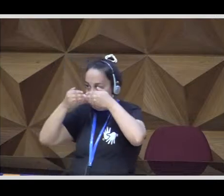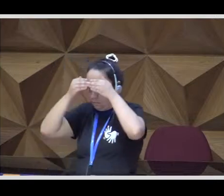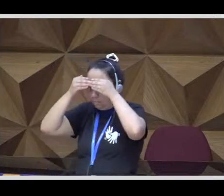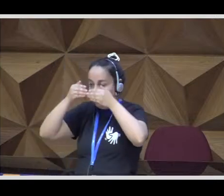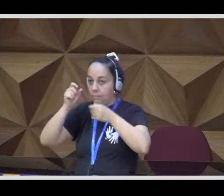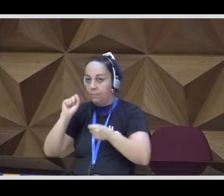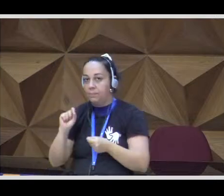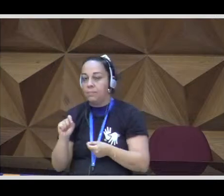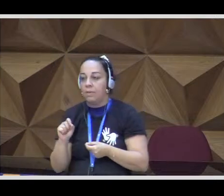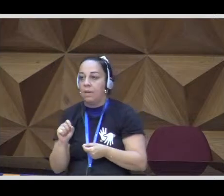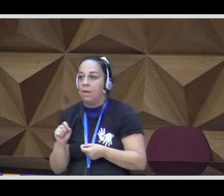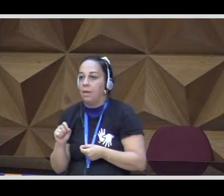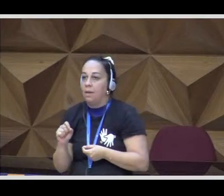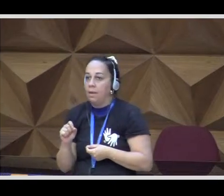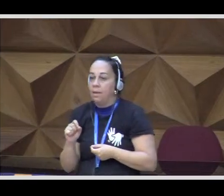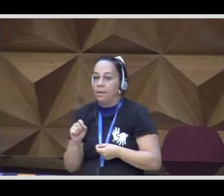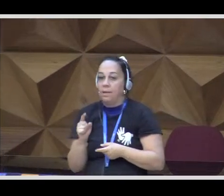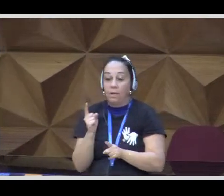acceptable.